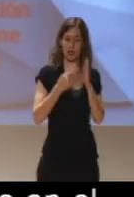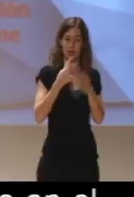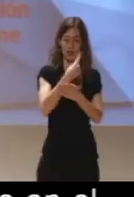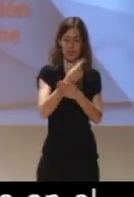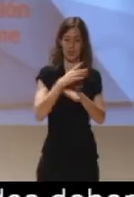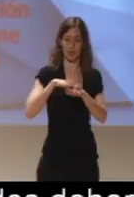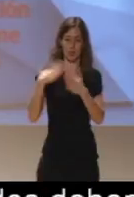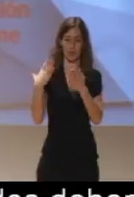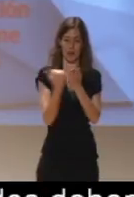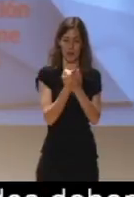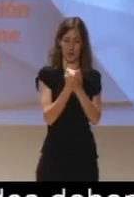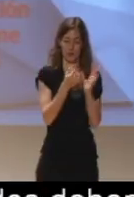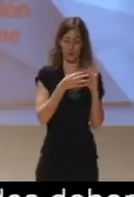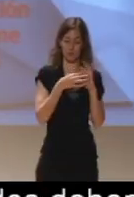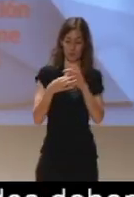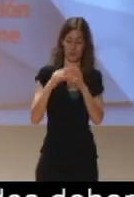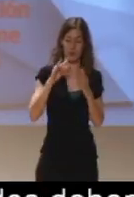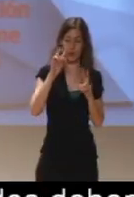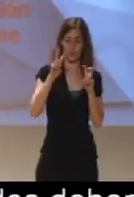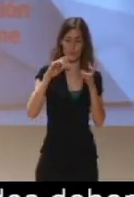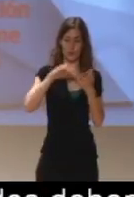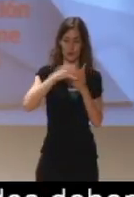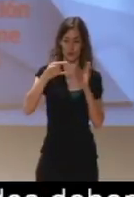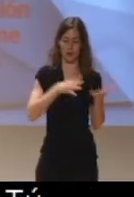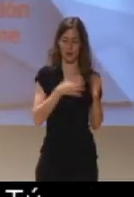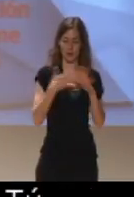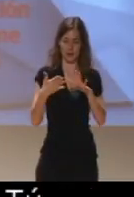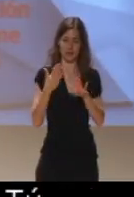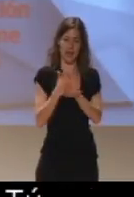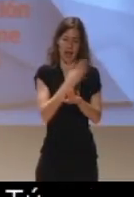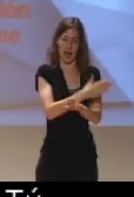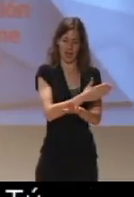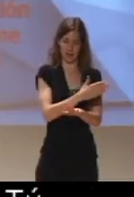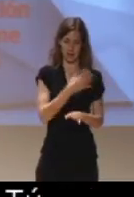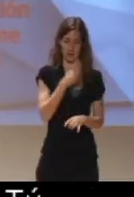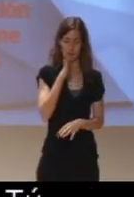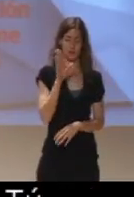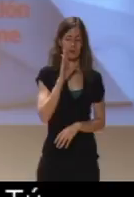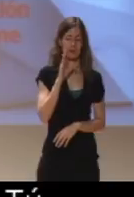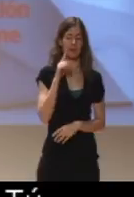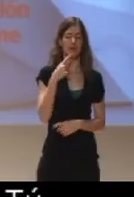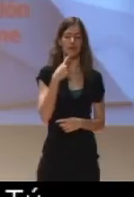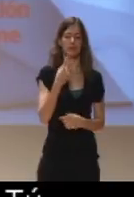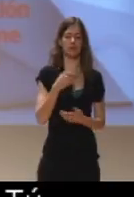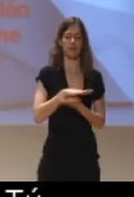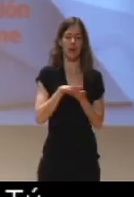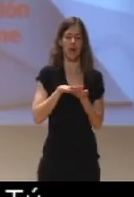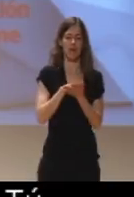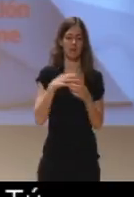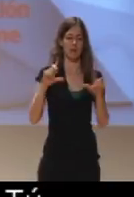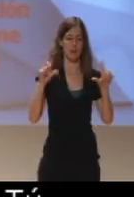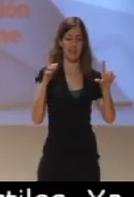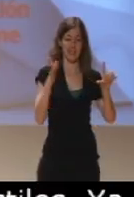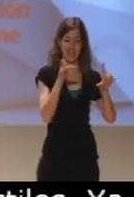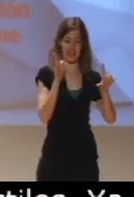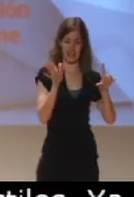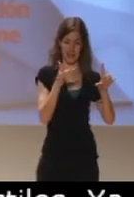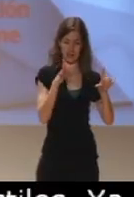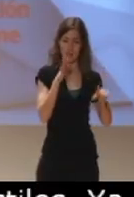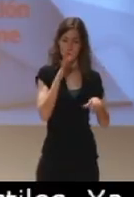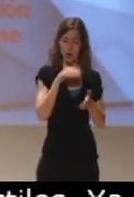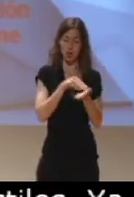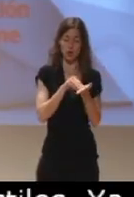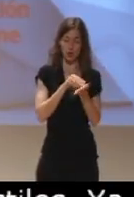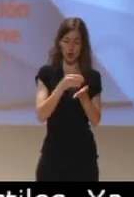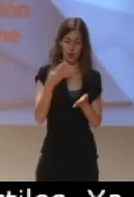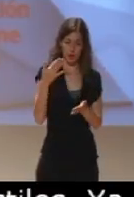order to make sure that all the designs take into account how they can be applied for all,